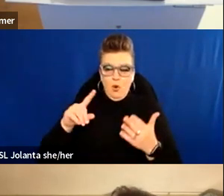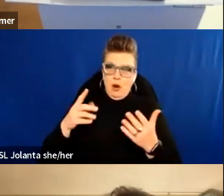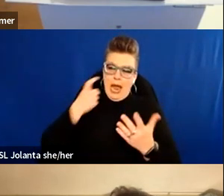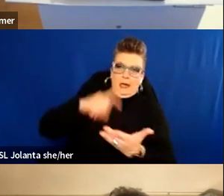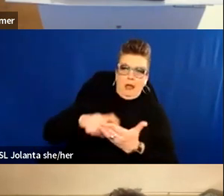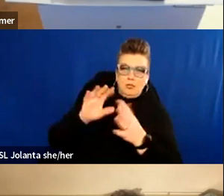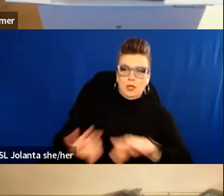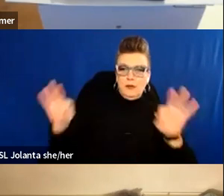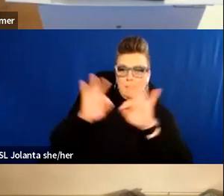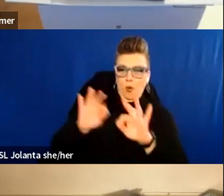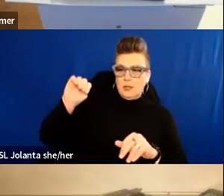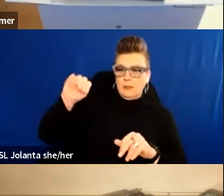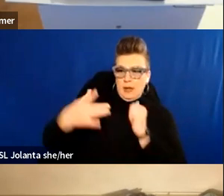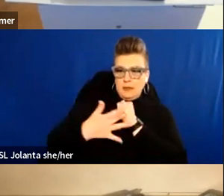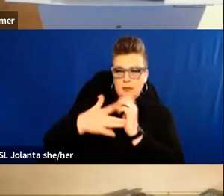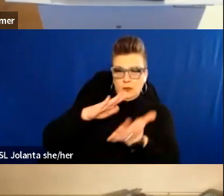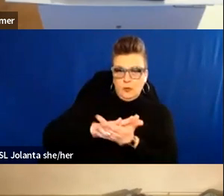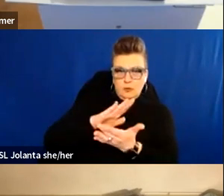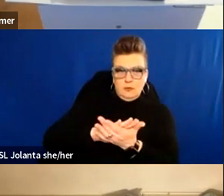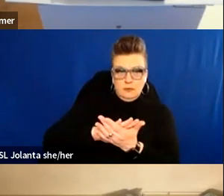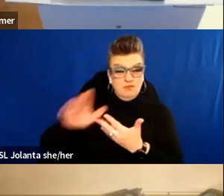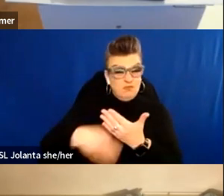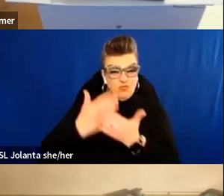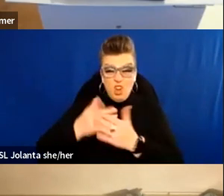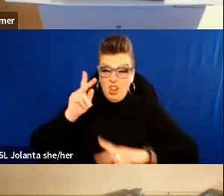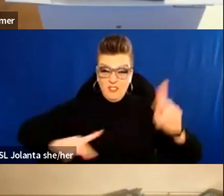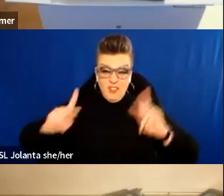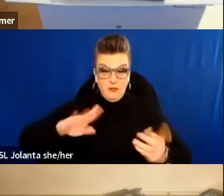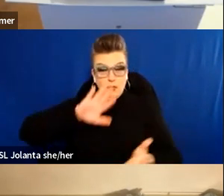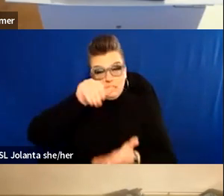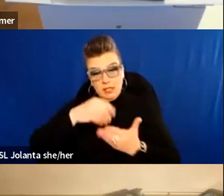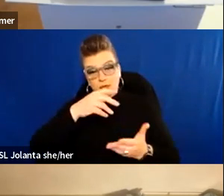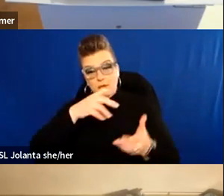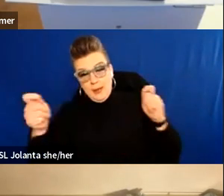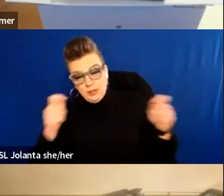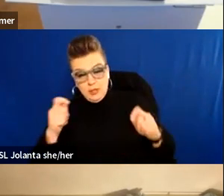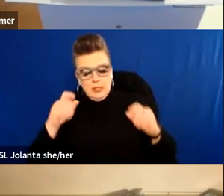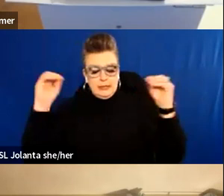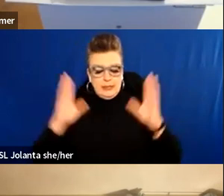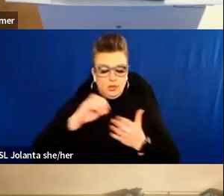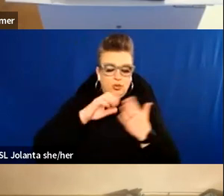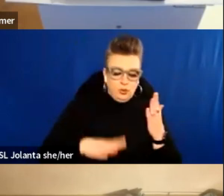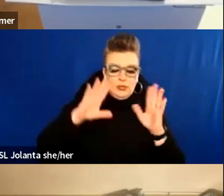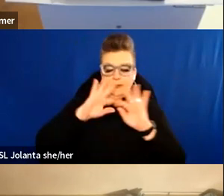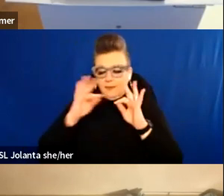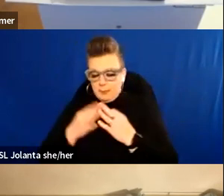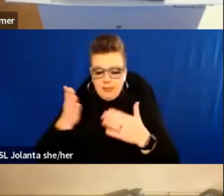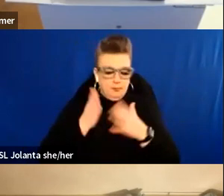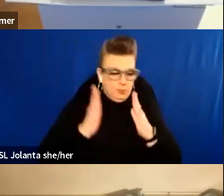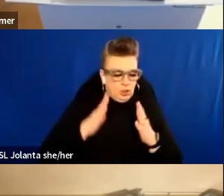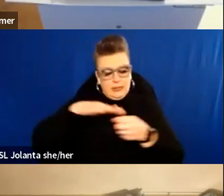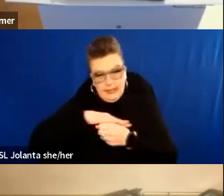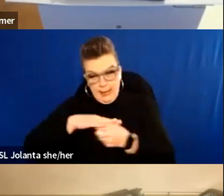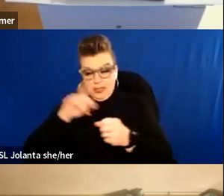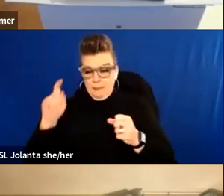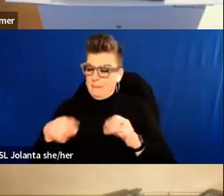importance of madison park all the stakeholders in this central admin teachers students families partners neighbors must hold each other accountable we must